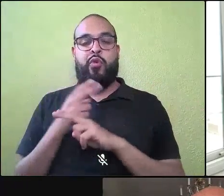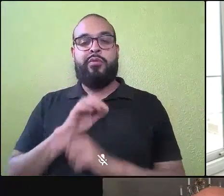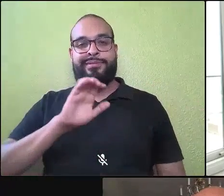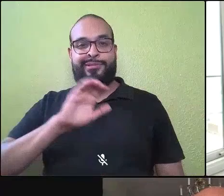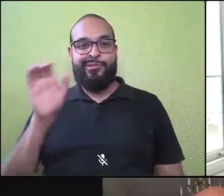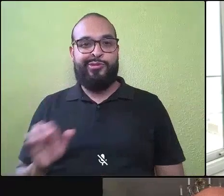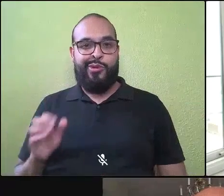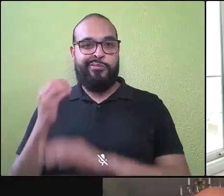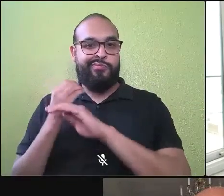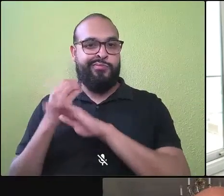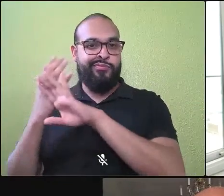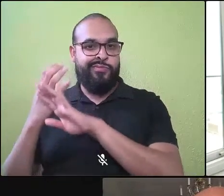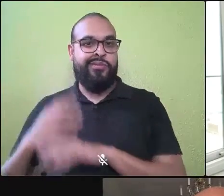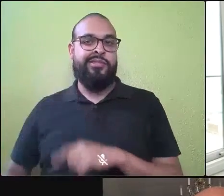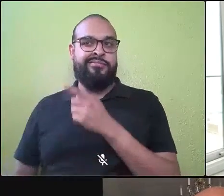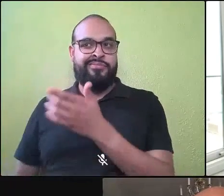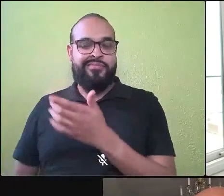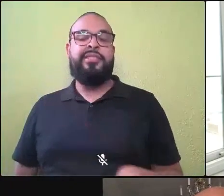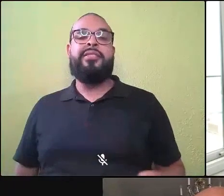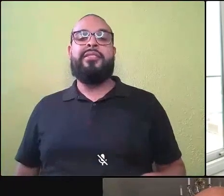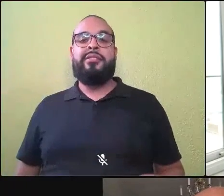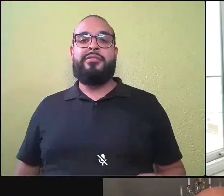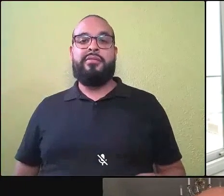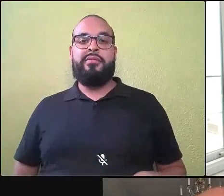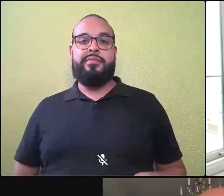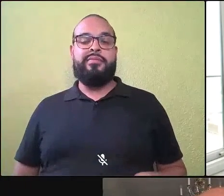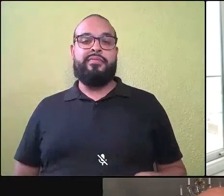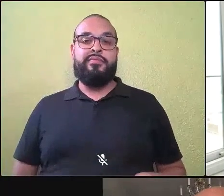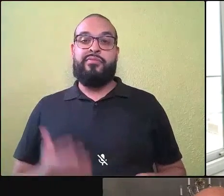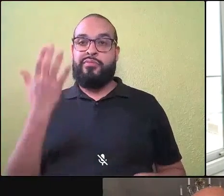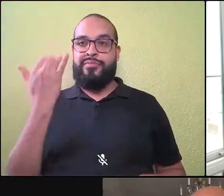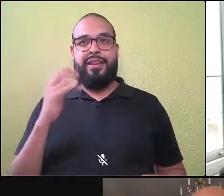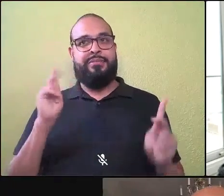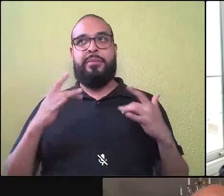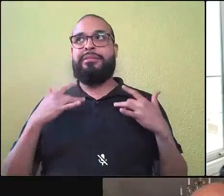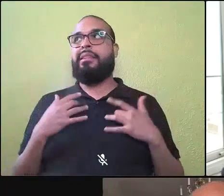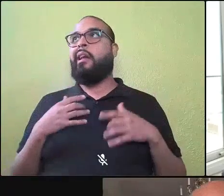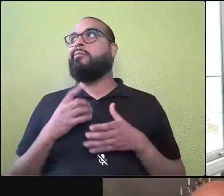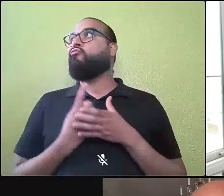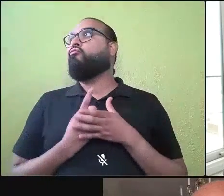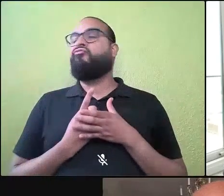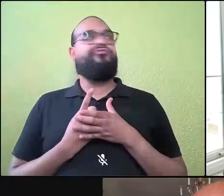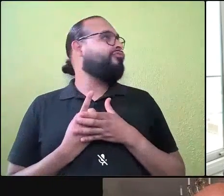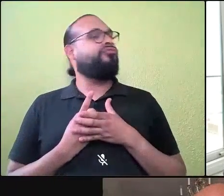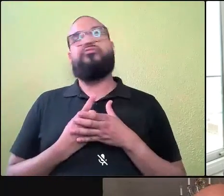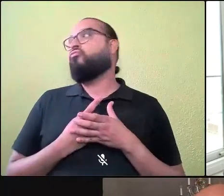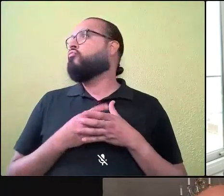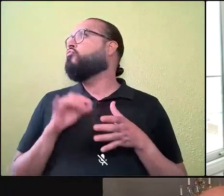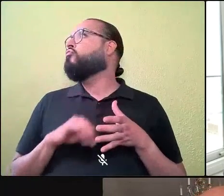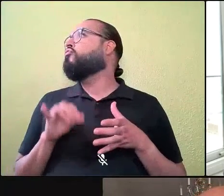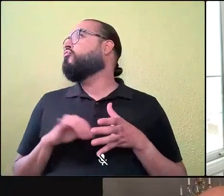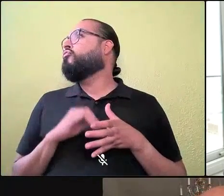like, we all sort of sit in this vacuum and we aren't getting the things that we need. So I think just broadening our perspective around how we deliver it is really important on my